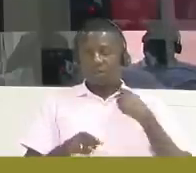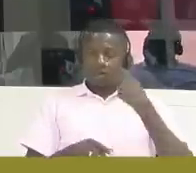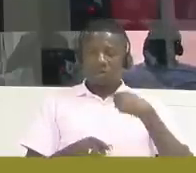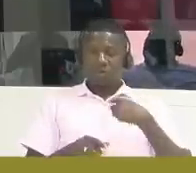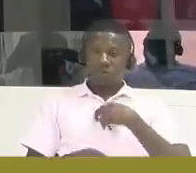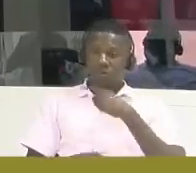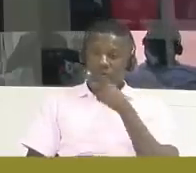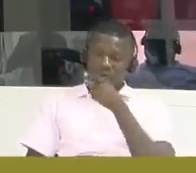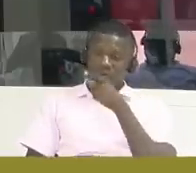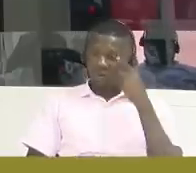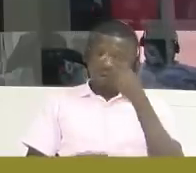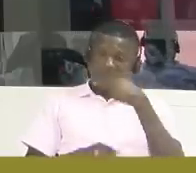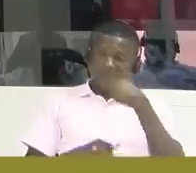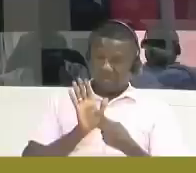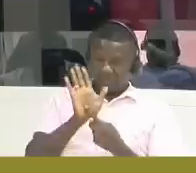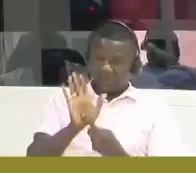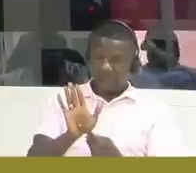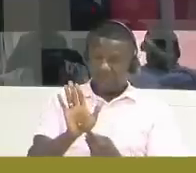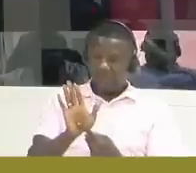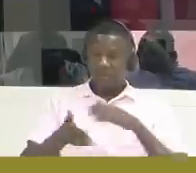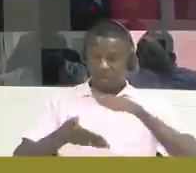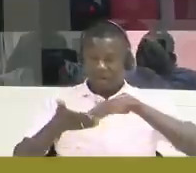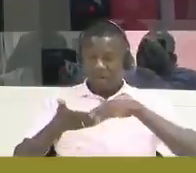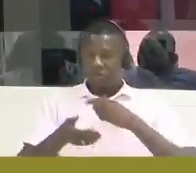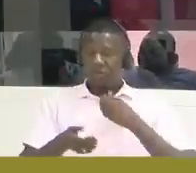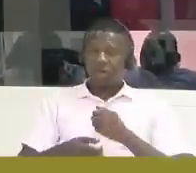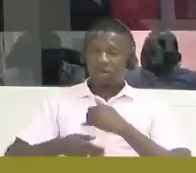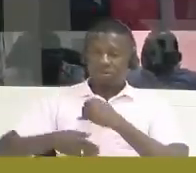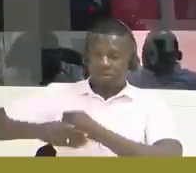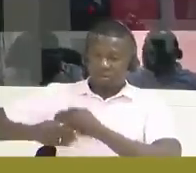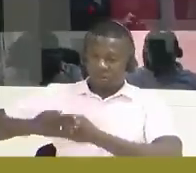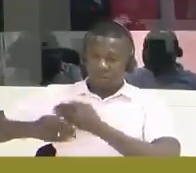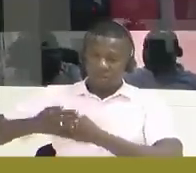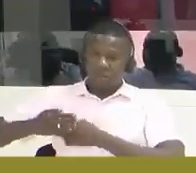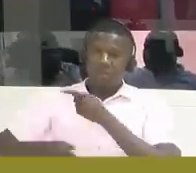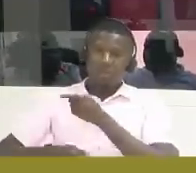can put it in exhibit.